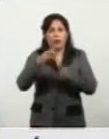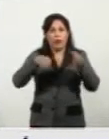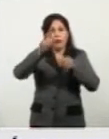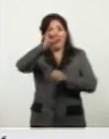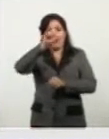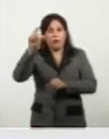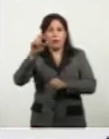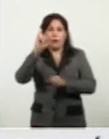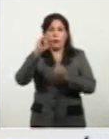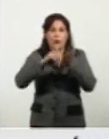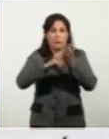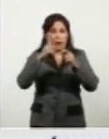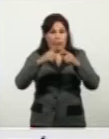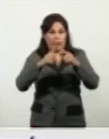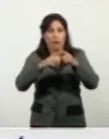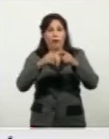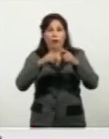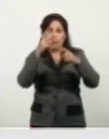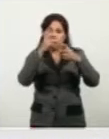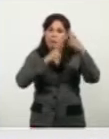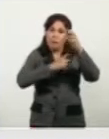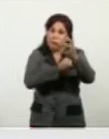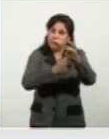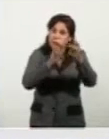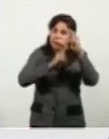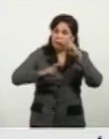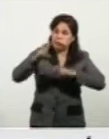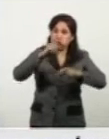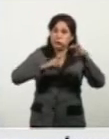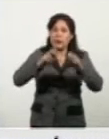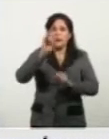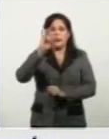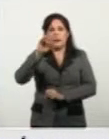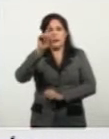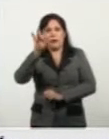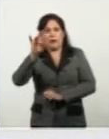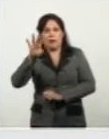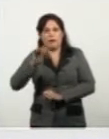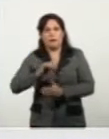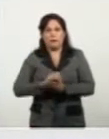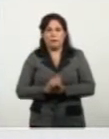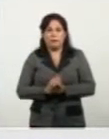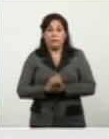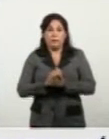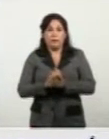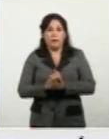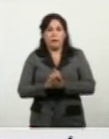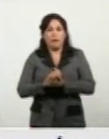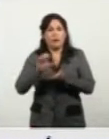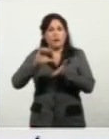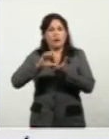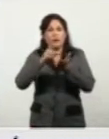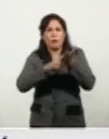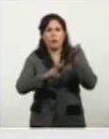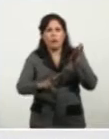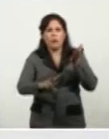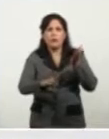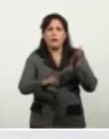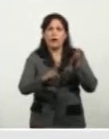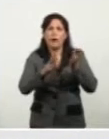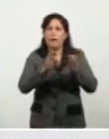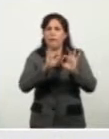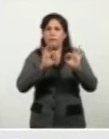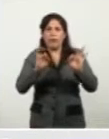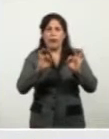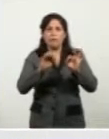Institute, 715 samples. In the Provincial Center of Hygiene and Epidemiology and